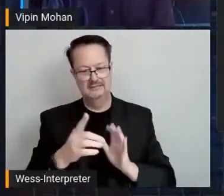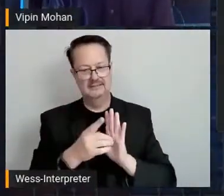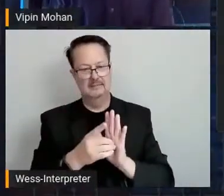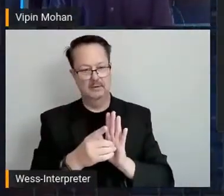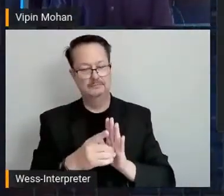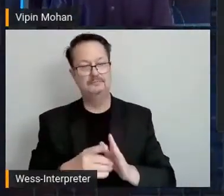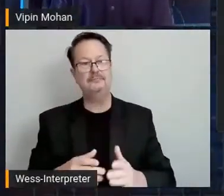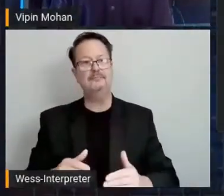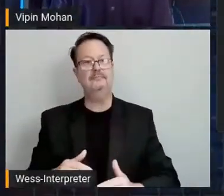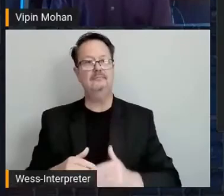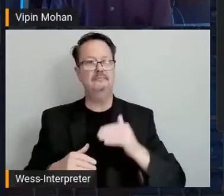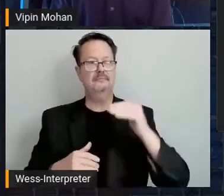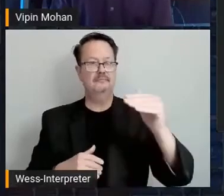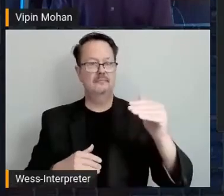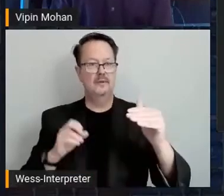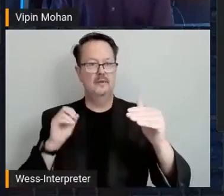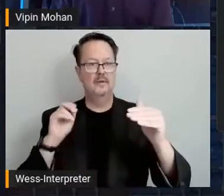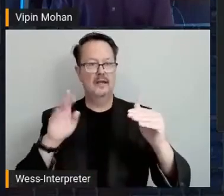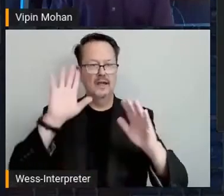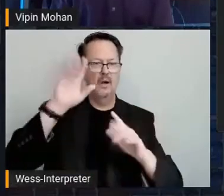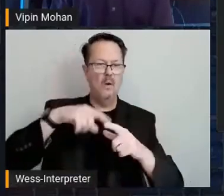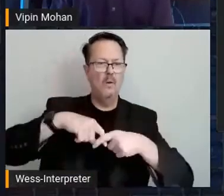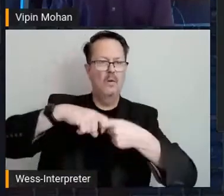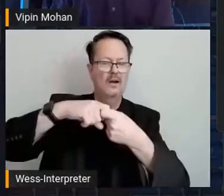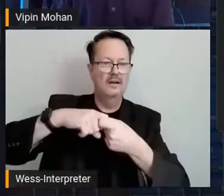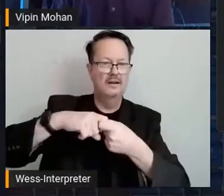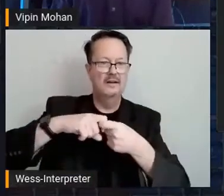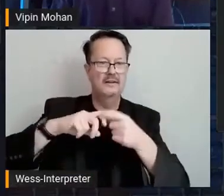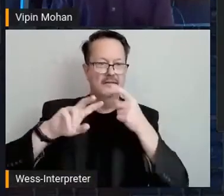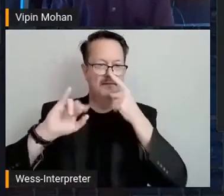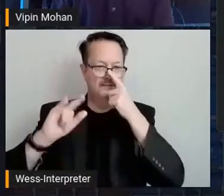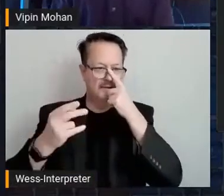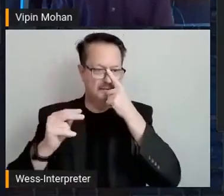right. Hey all, once again. Yeah,